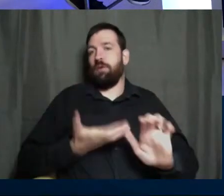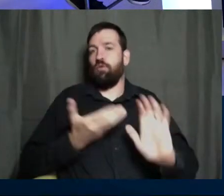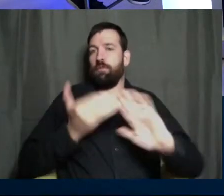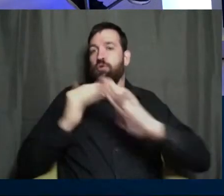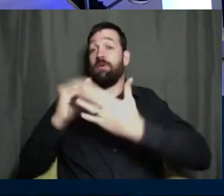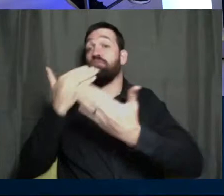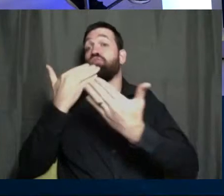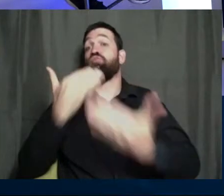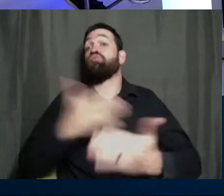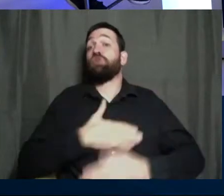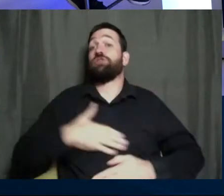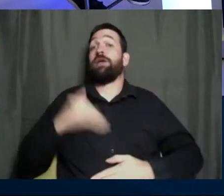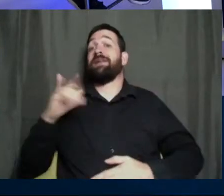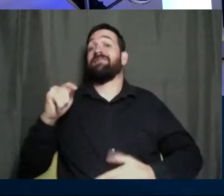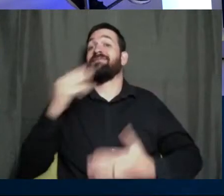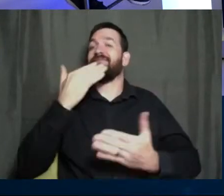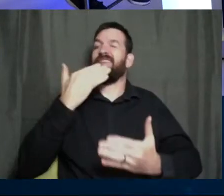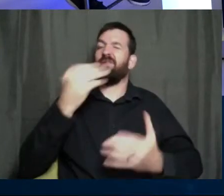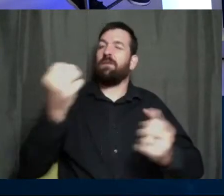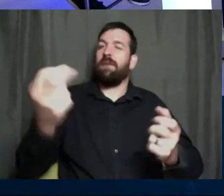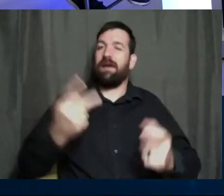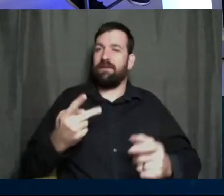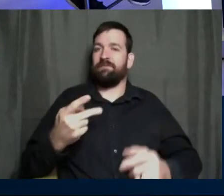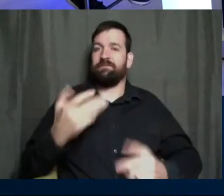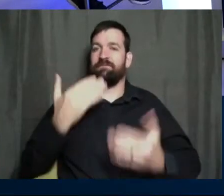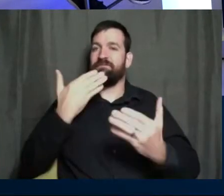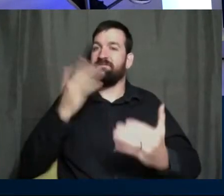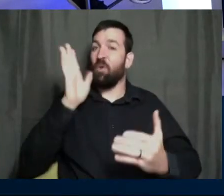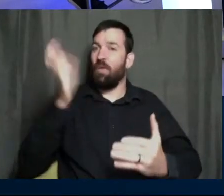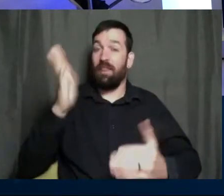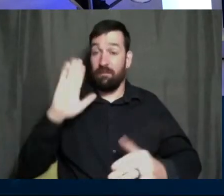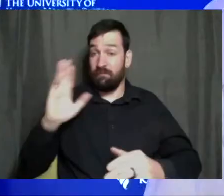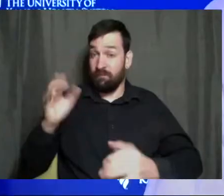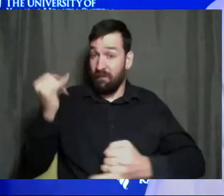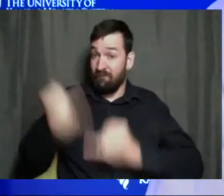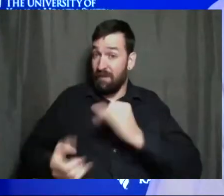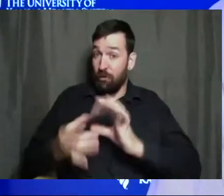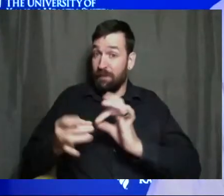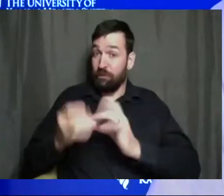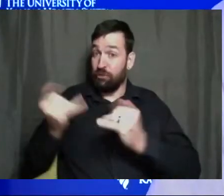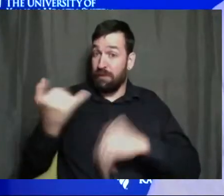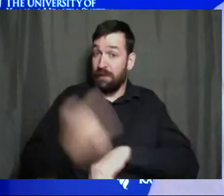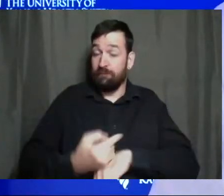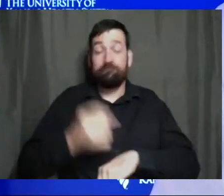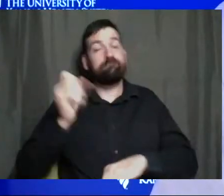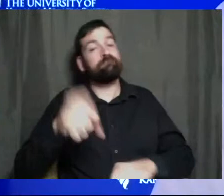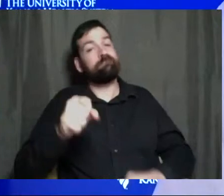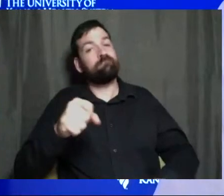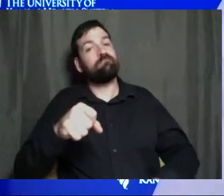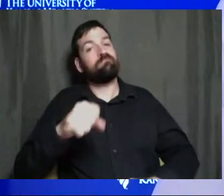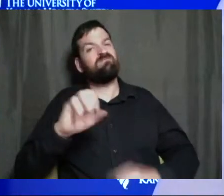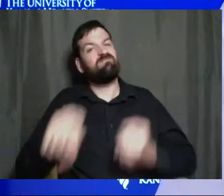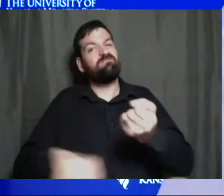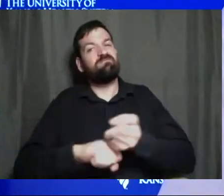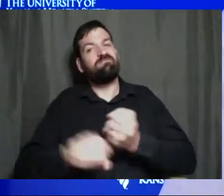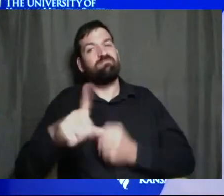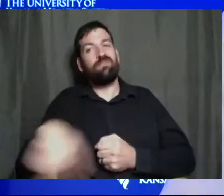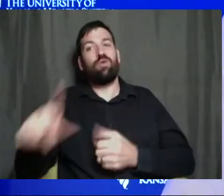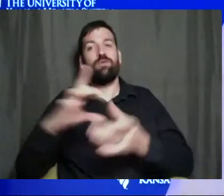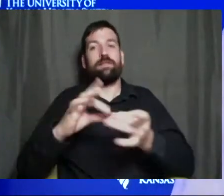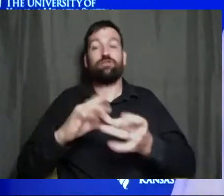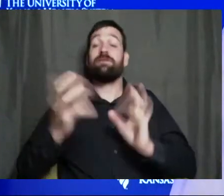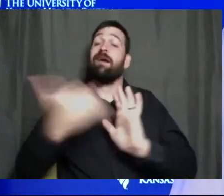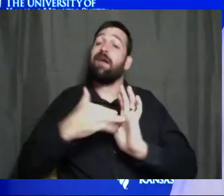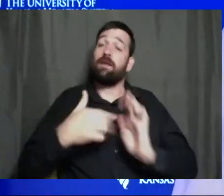come back. Thank you. I know you will. Okay, Dr. Hawkinson, final message today. Yeah, just kind of like to piggyback on some of those messages. Again, we know